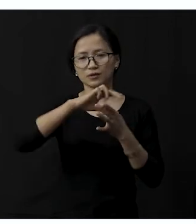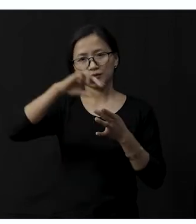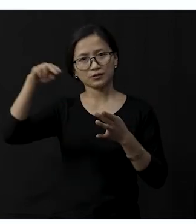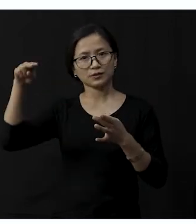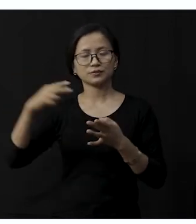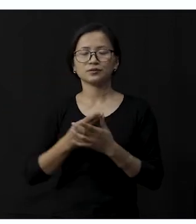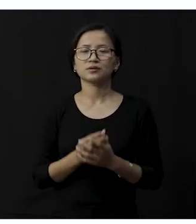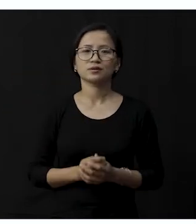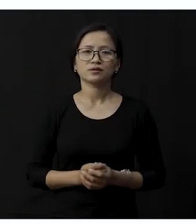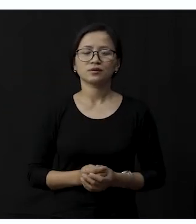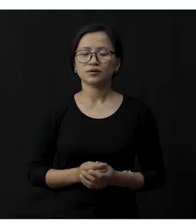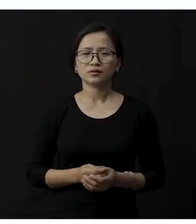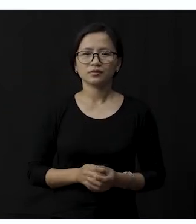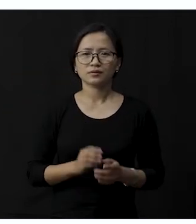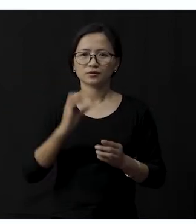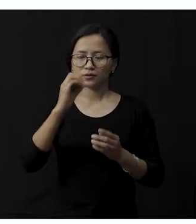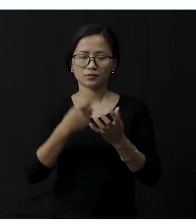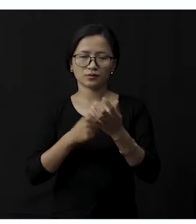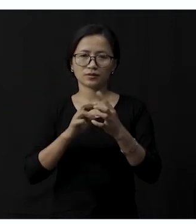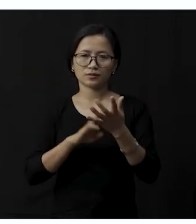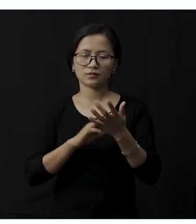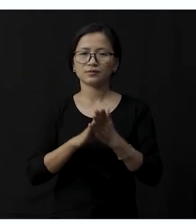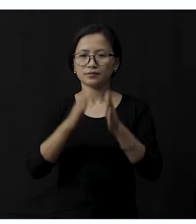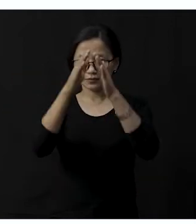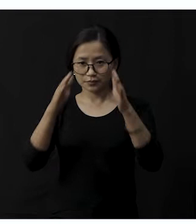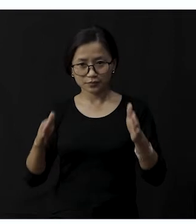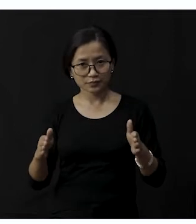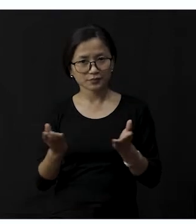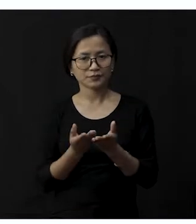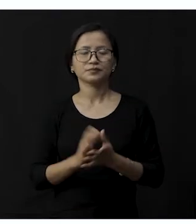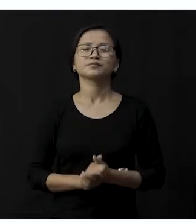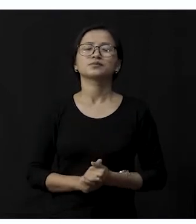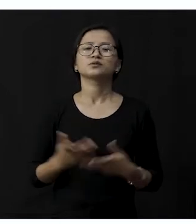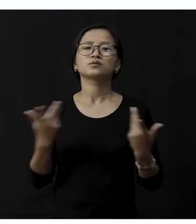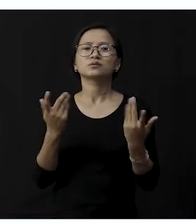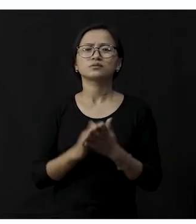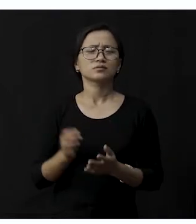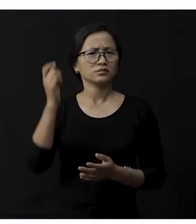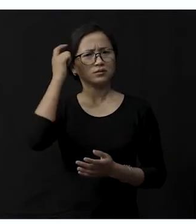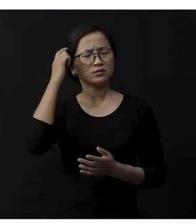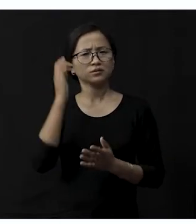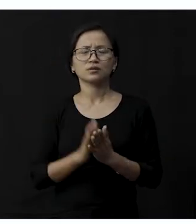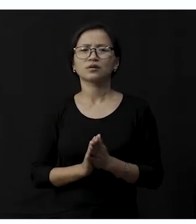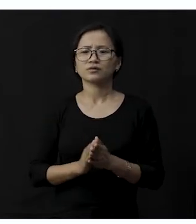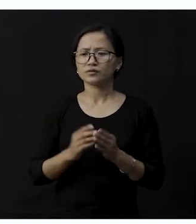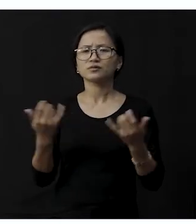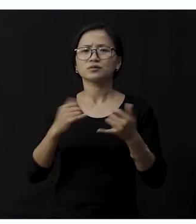and these are conical hats. Then what do you think the shape of the cake is?